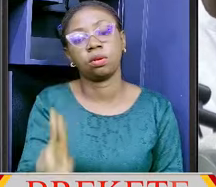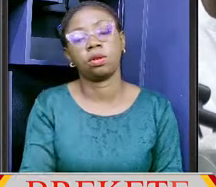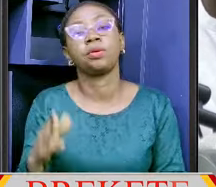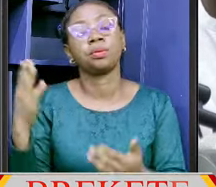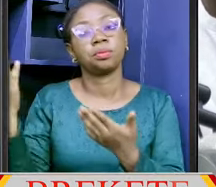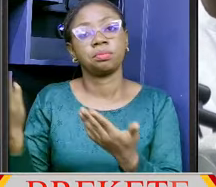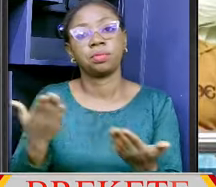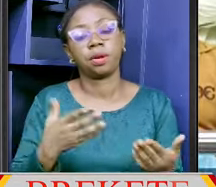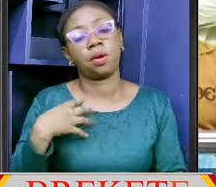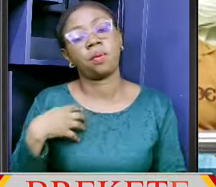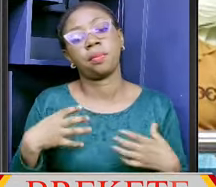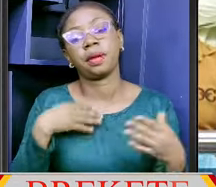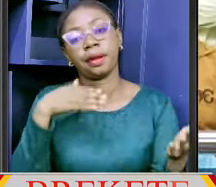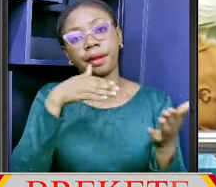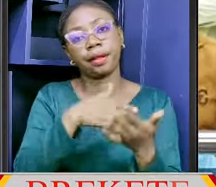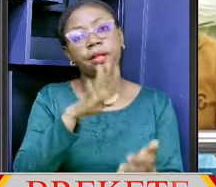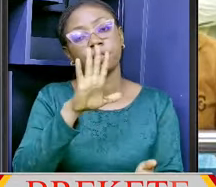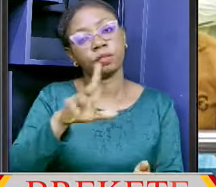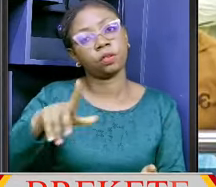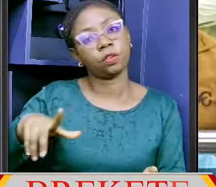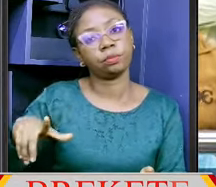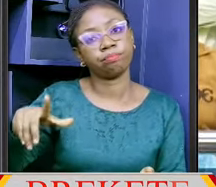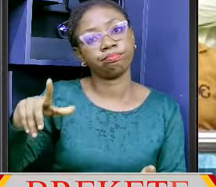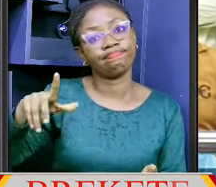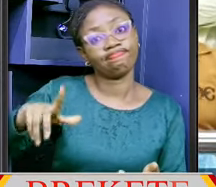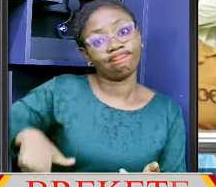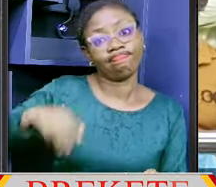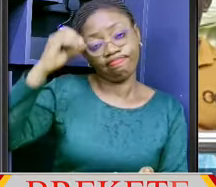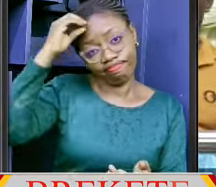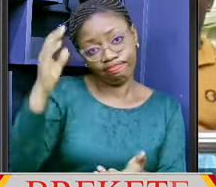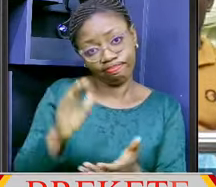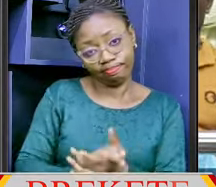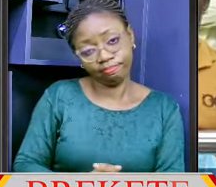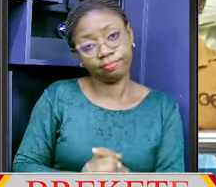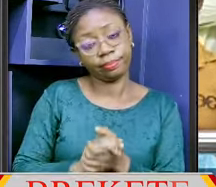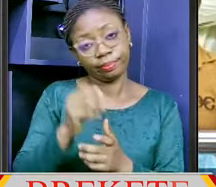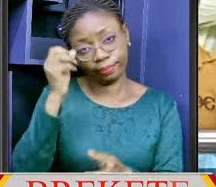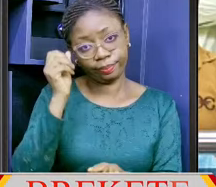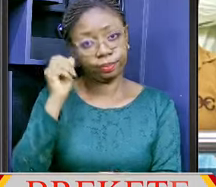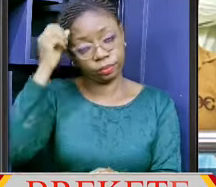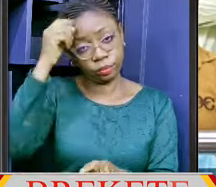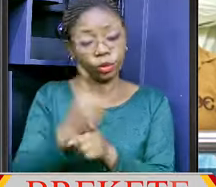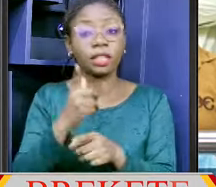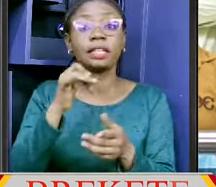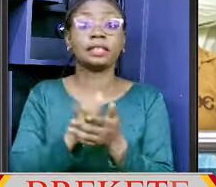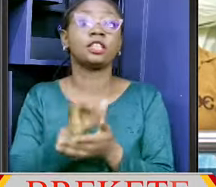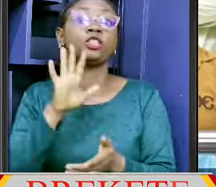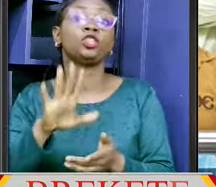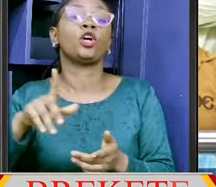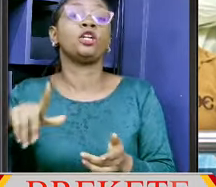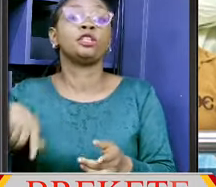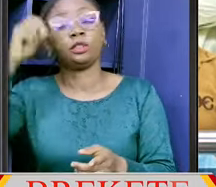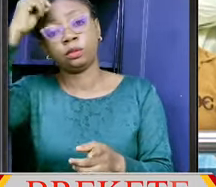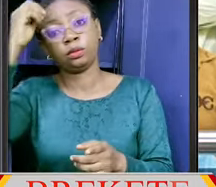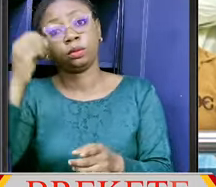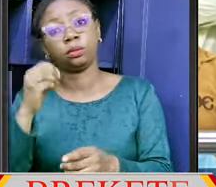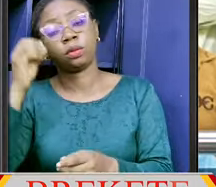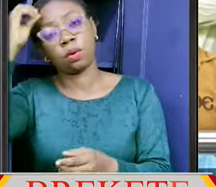come against your late husband brother. Yes, sir. Say your late husband die. Yes, sir.